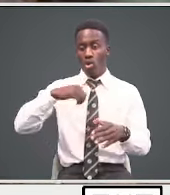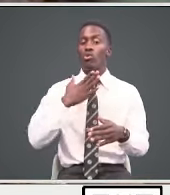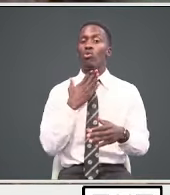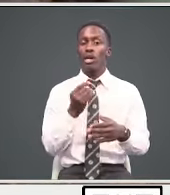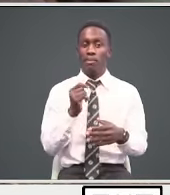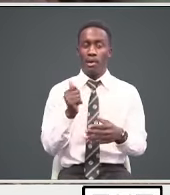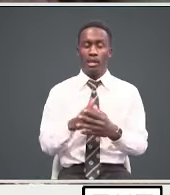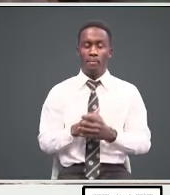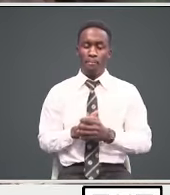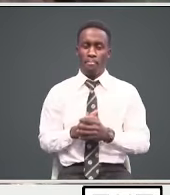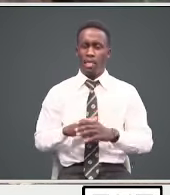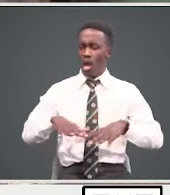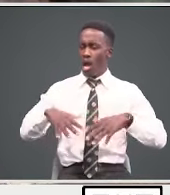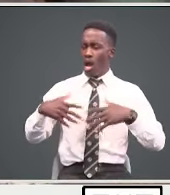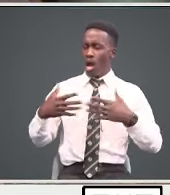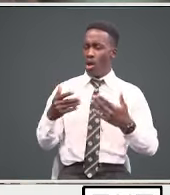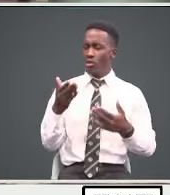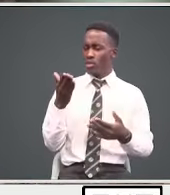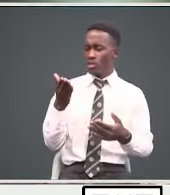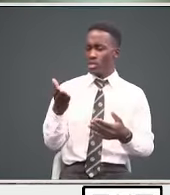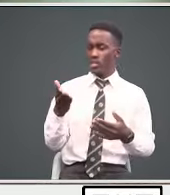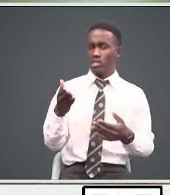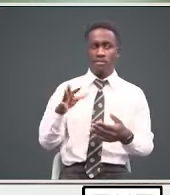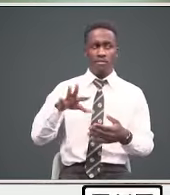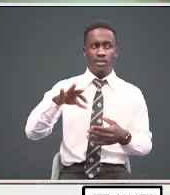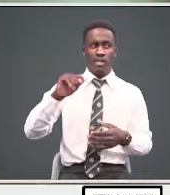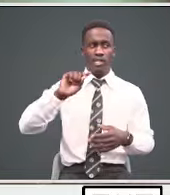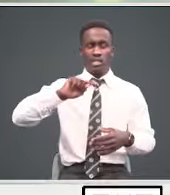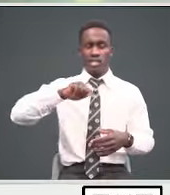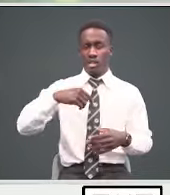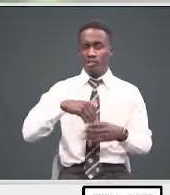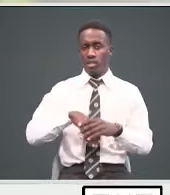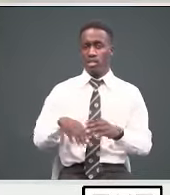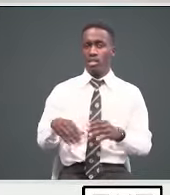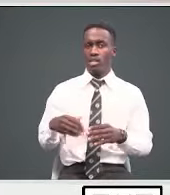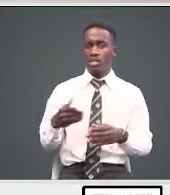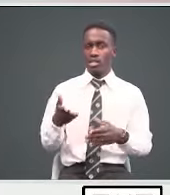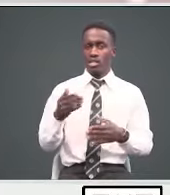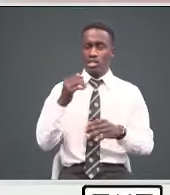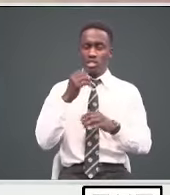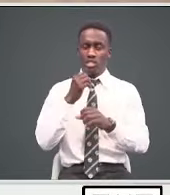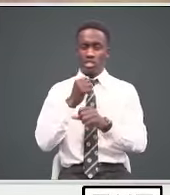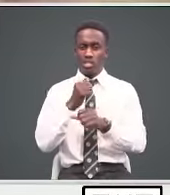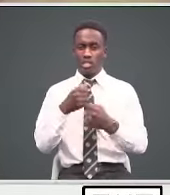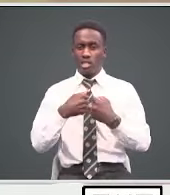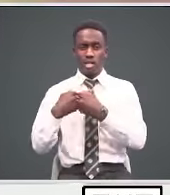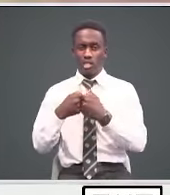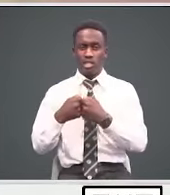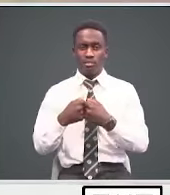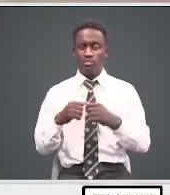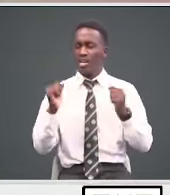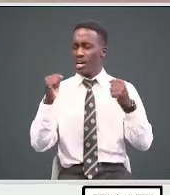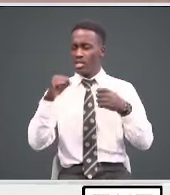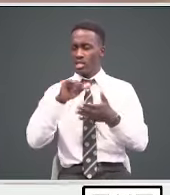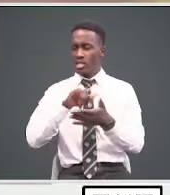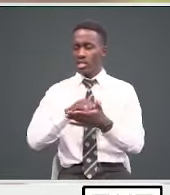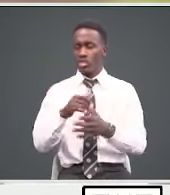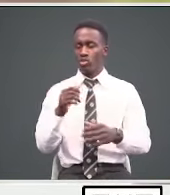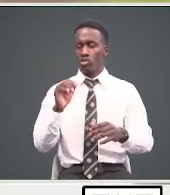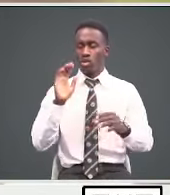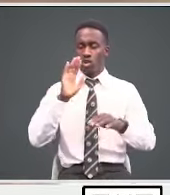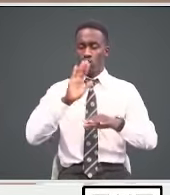this former county council employee find herself in such a predicament? She admits that the Sacco was one of the best